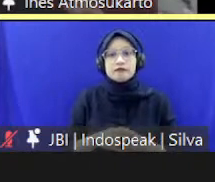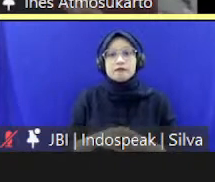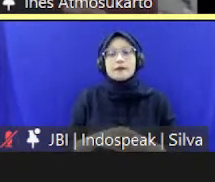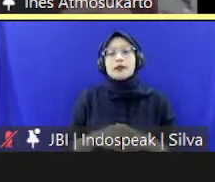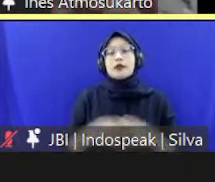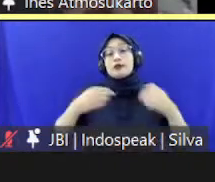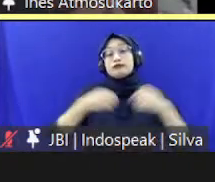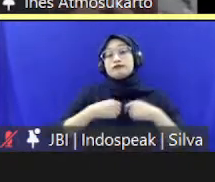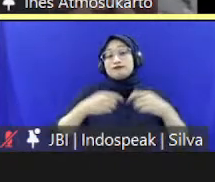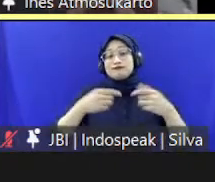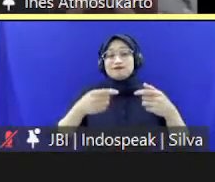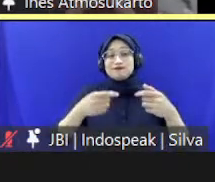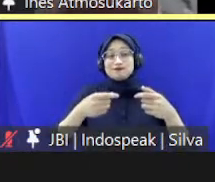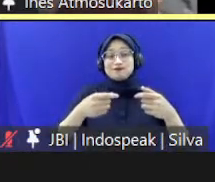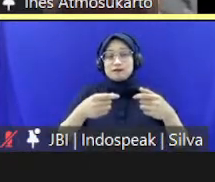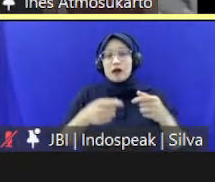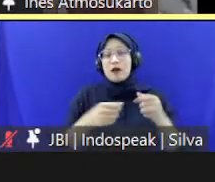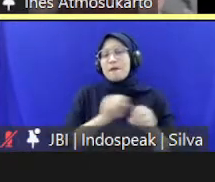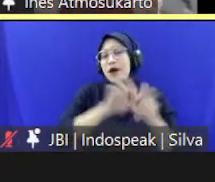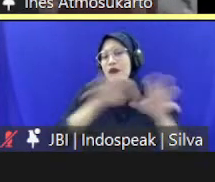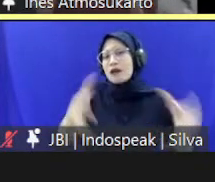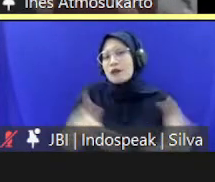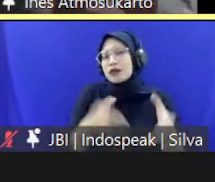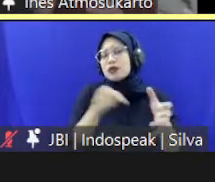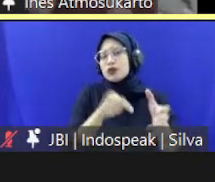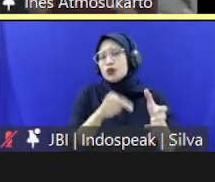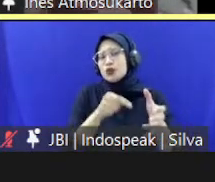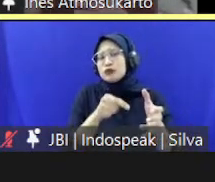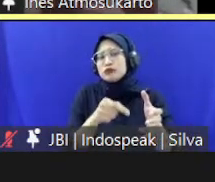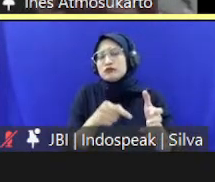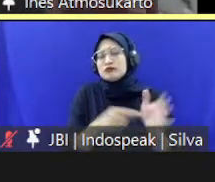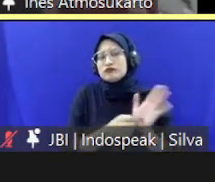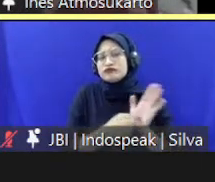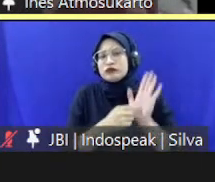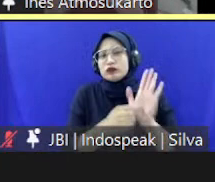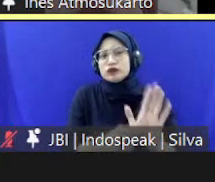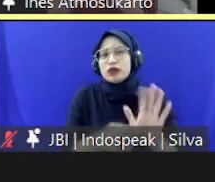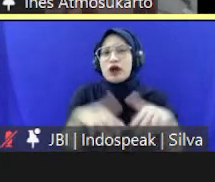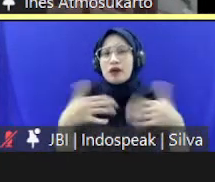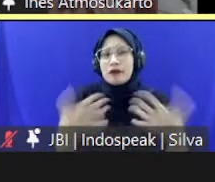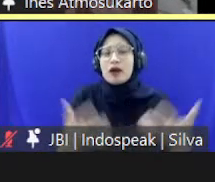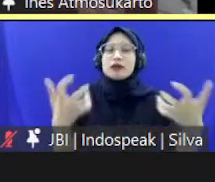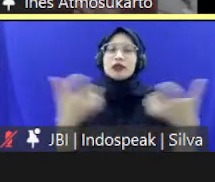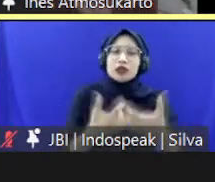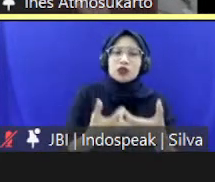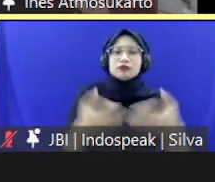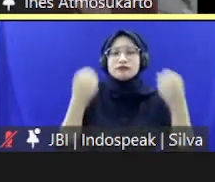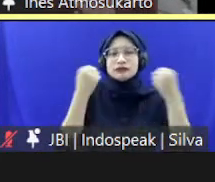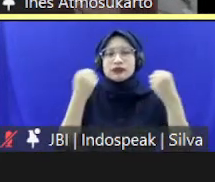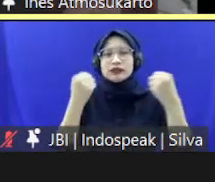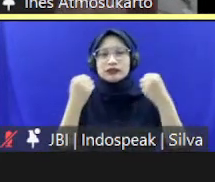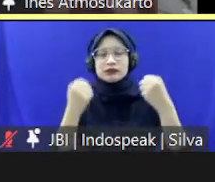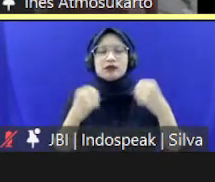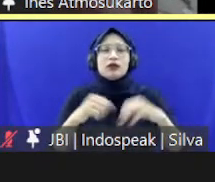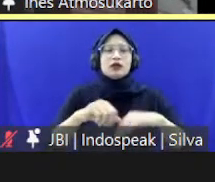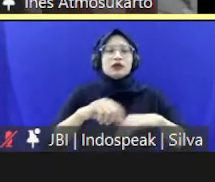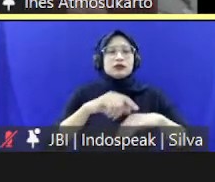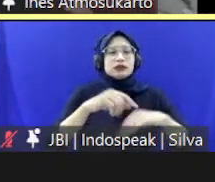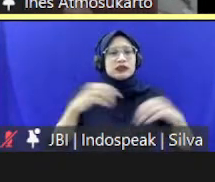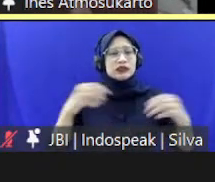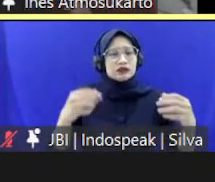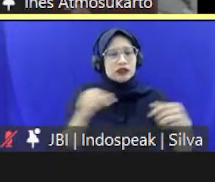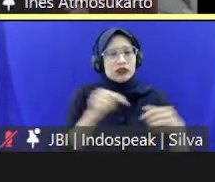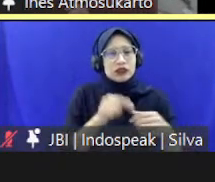the pandemic has shown how inadequate Indonesia's health system was in gathering and using its own data. And